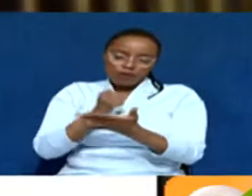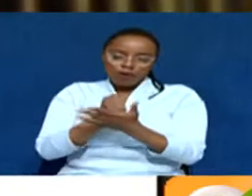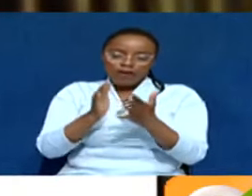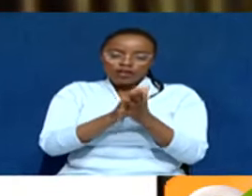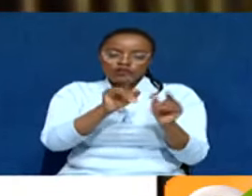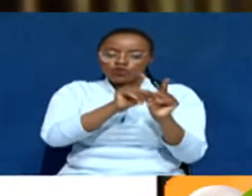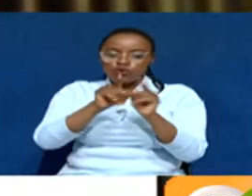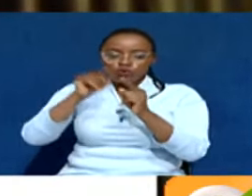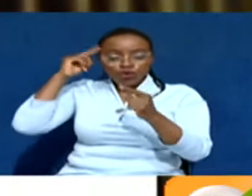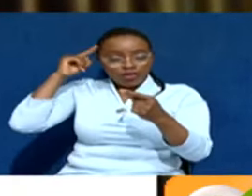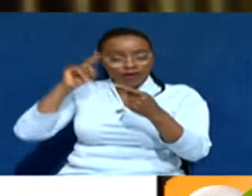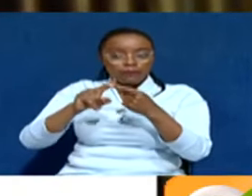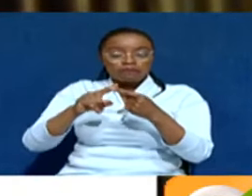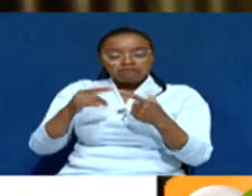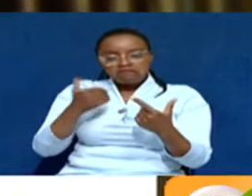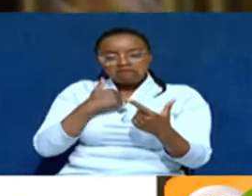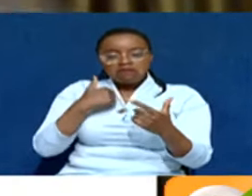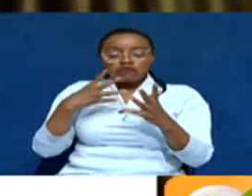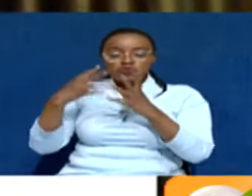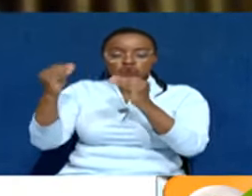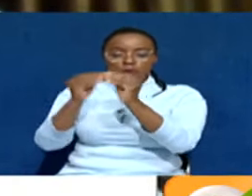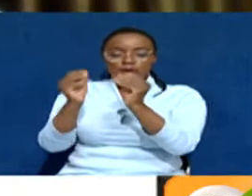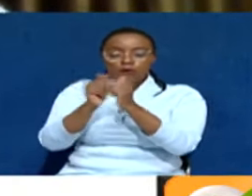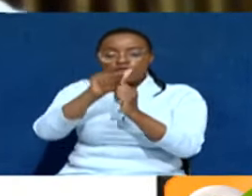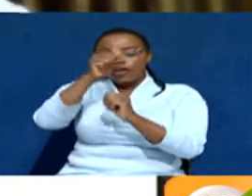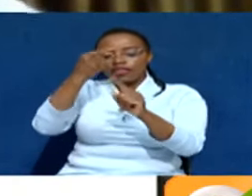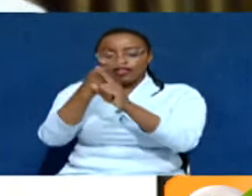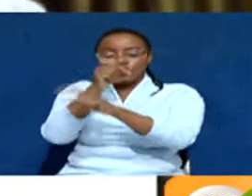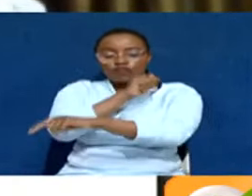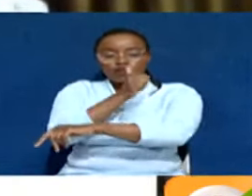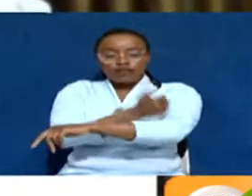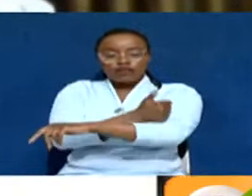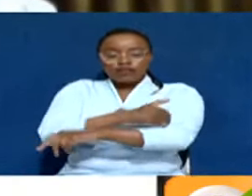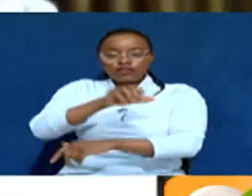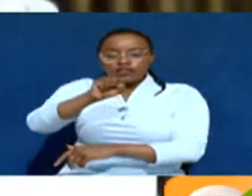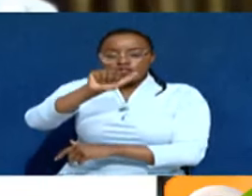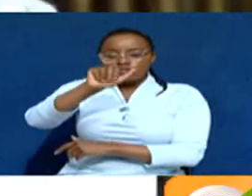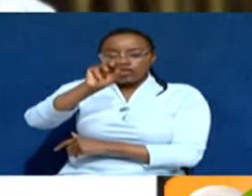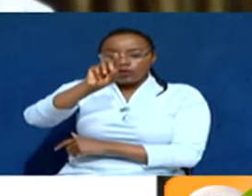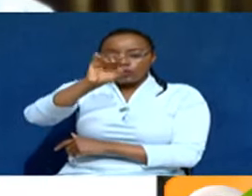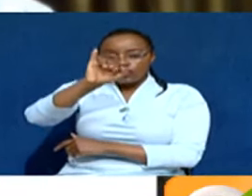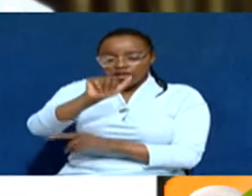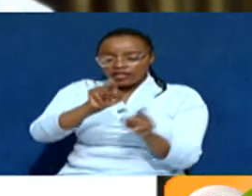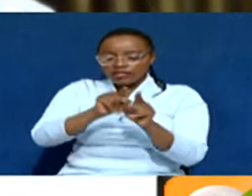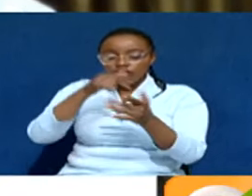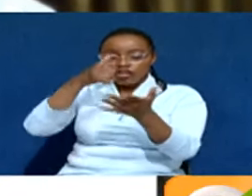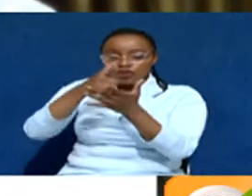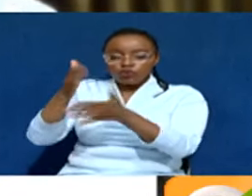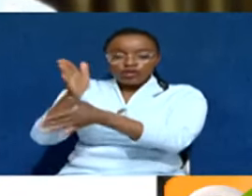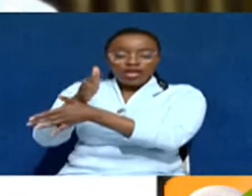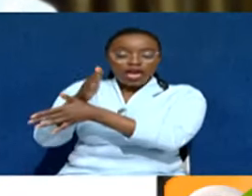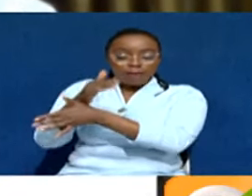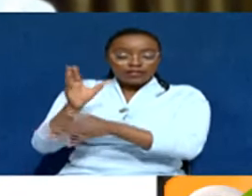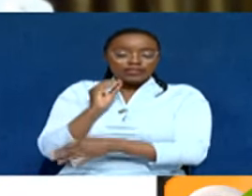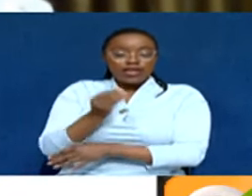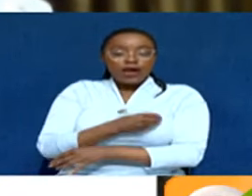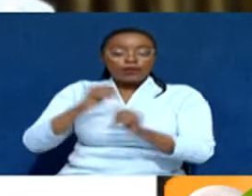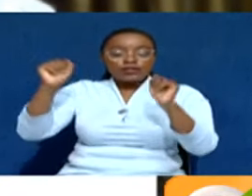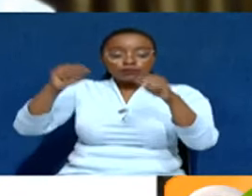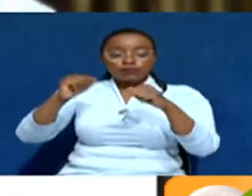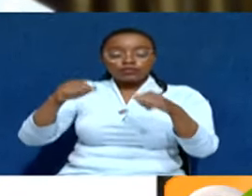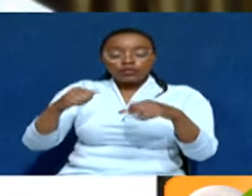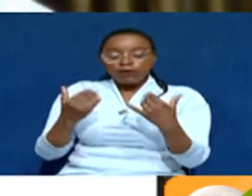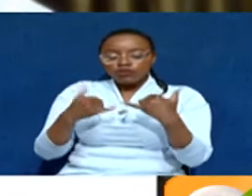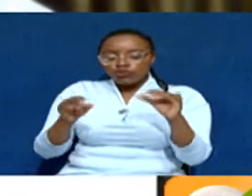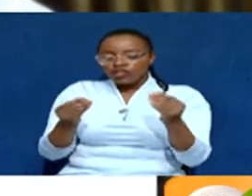I also intend to meet the other authorities in Saudi Arabia, including our embassy, and possibly